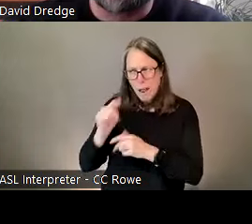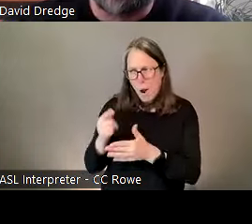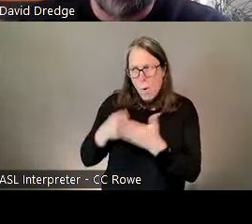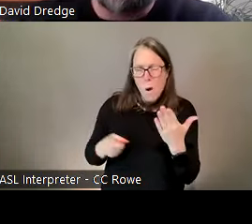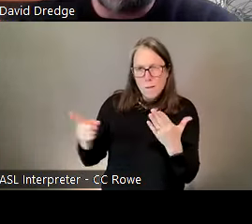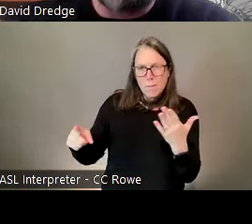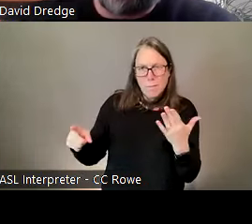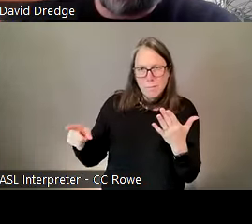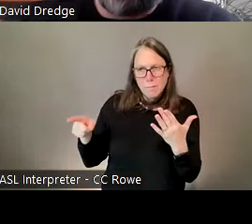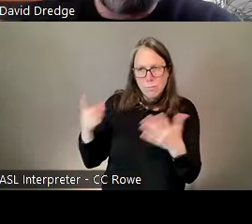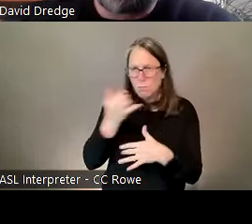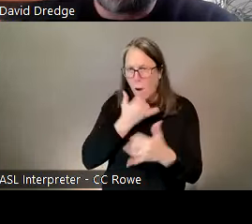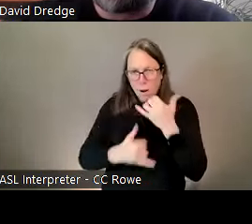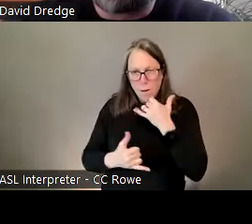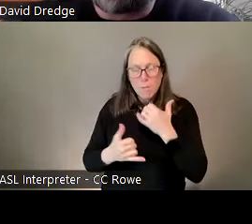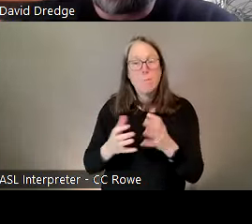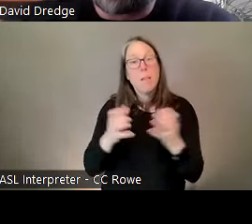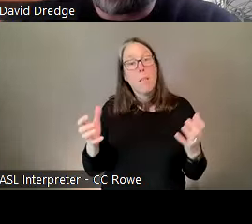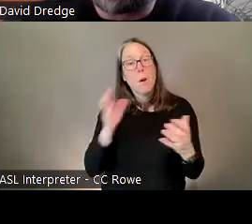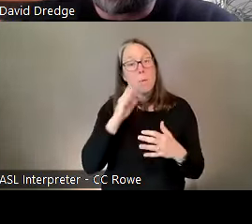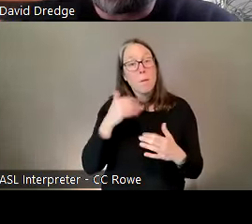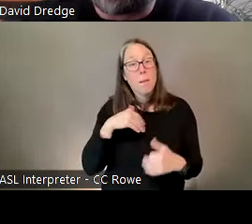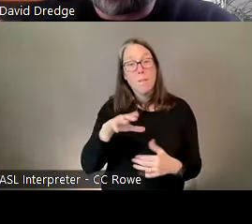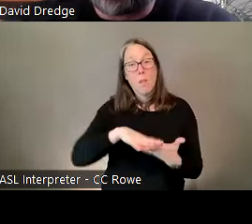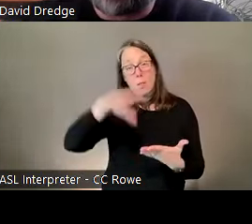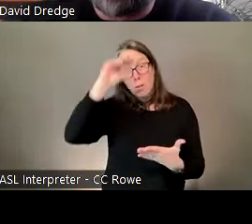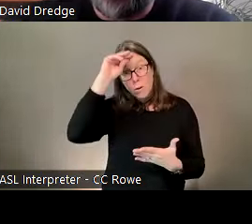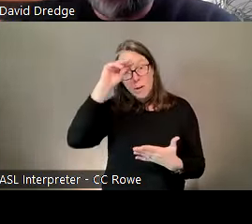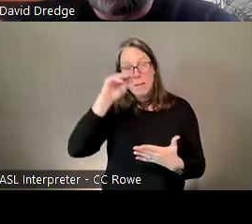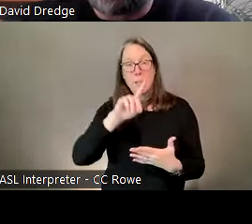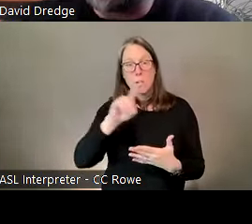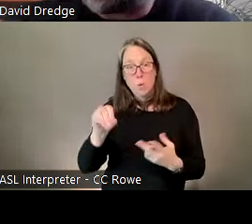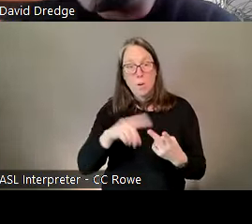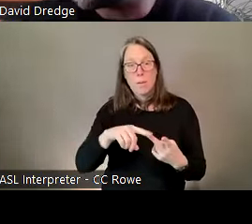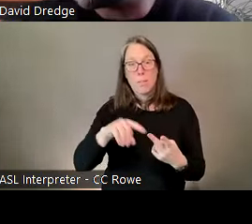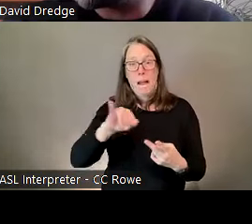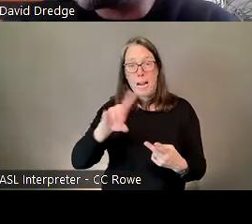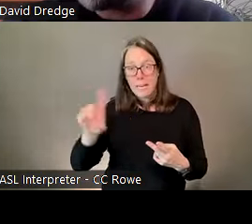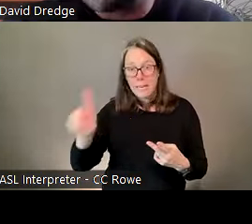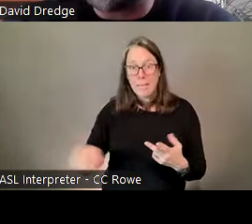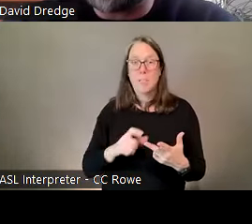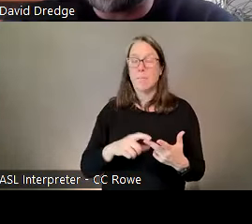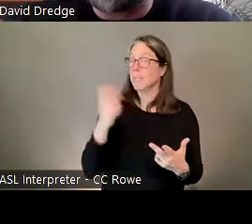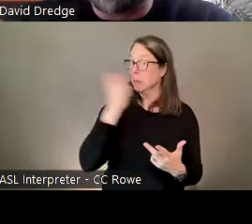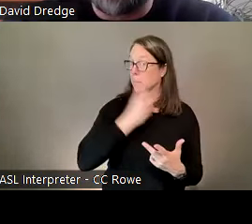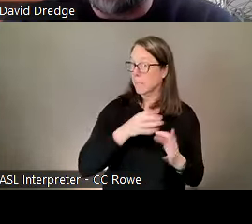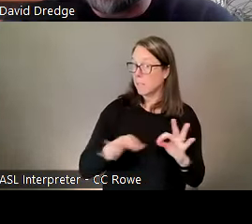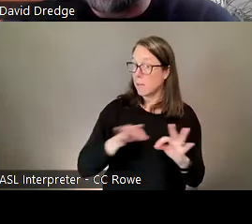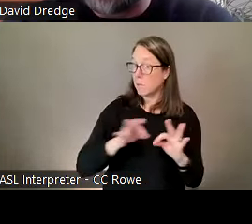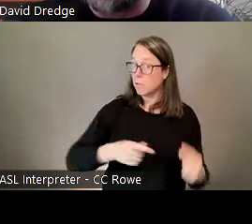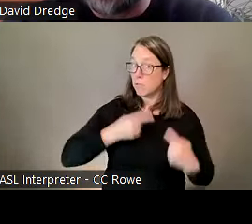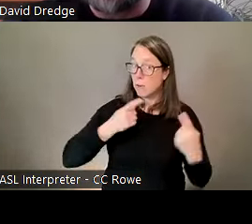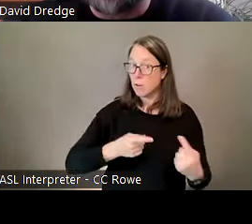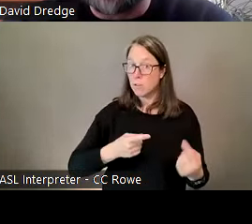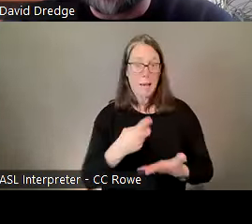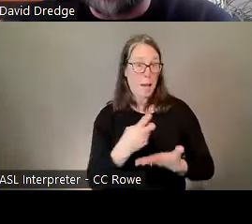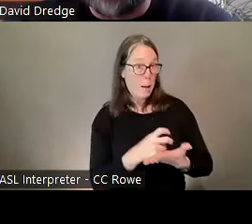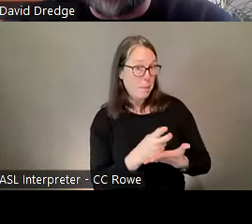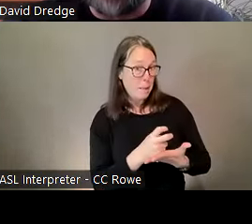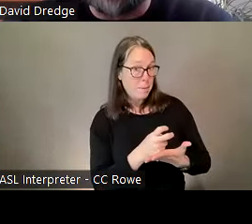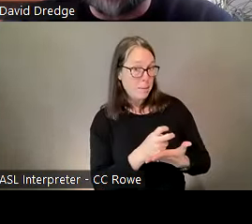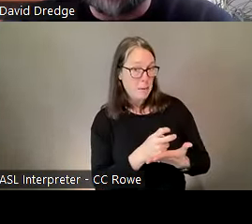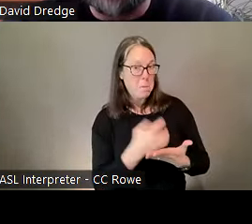recognized. Many of them will have learning disorders or intellectual disability, speech and language difficulties, epilepsy or seizure